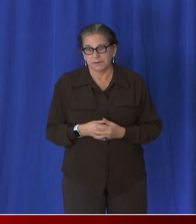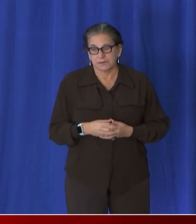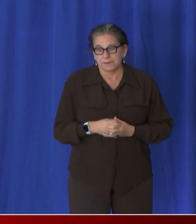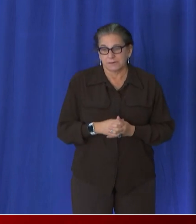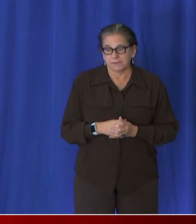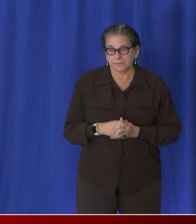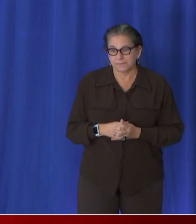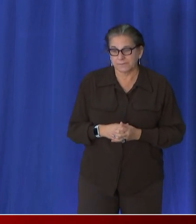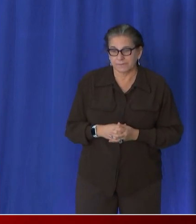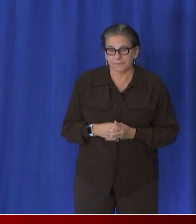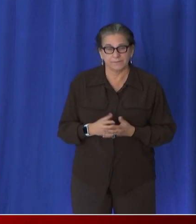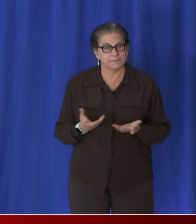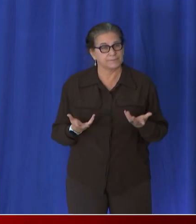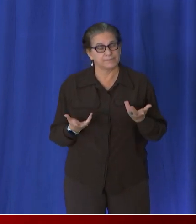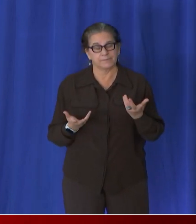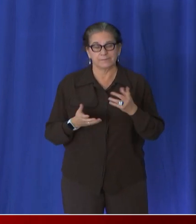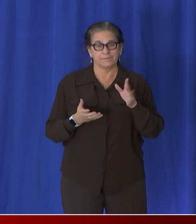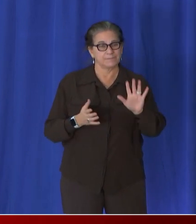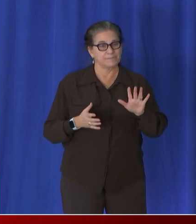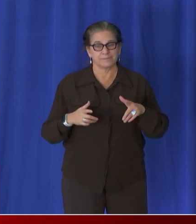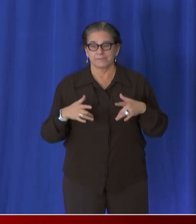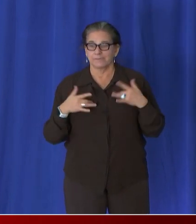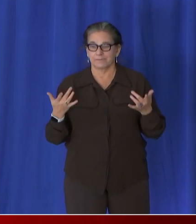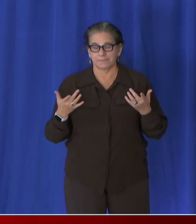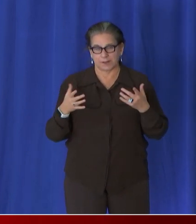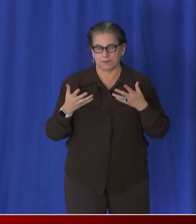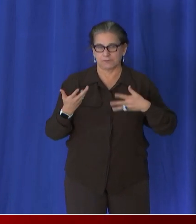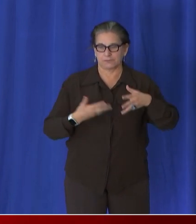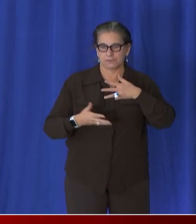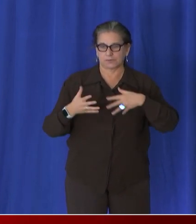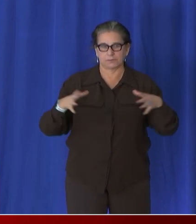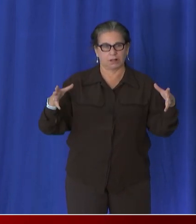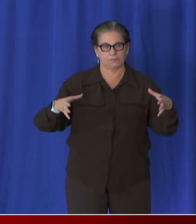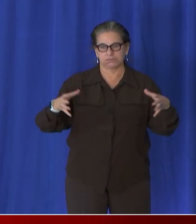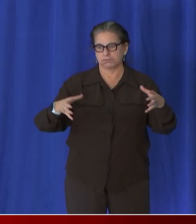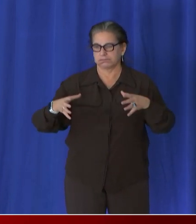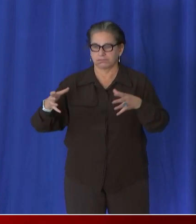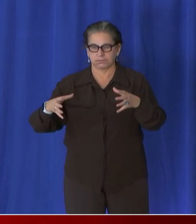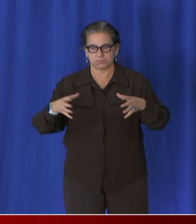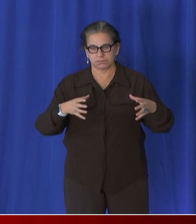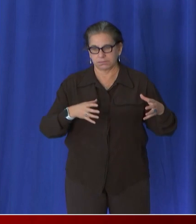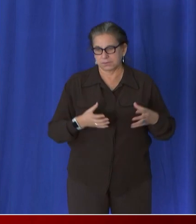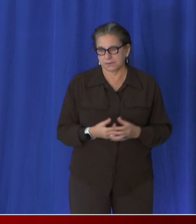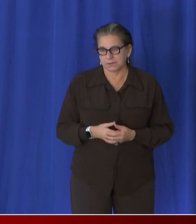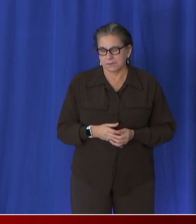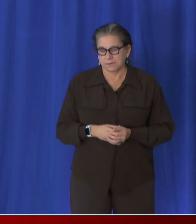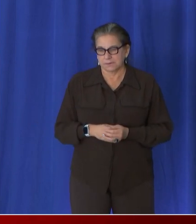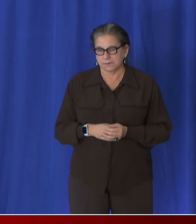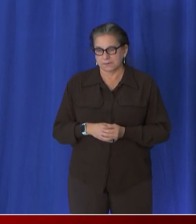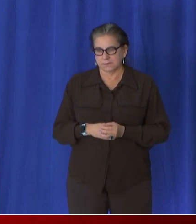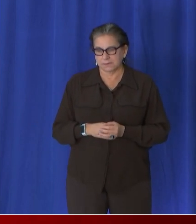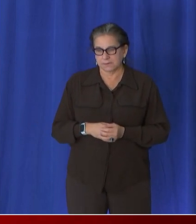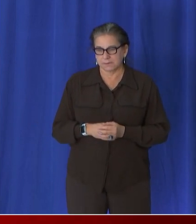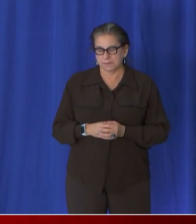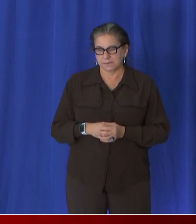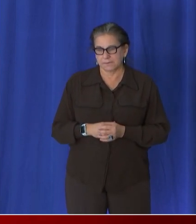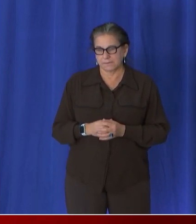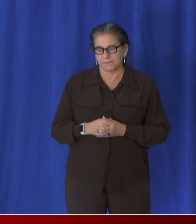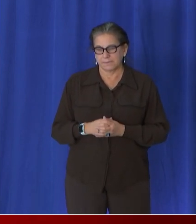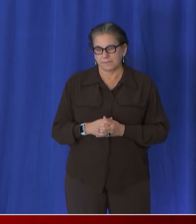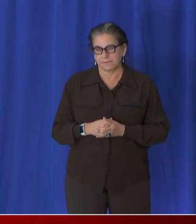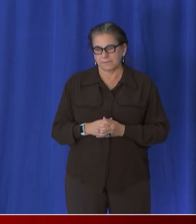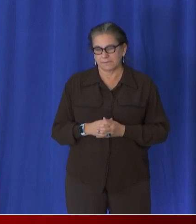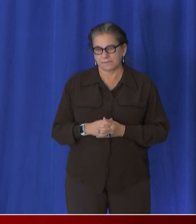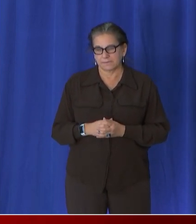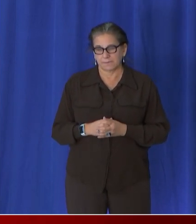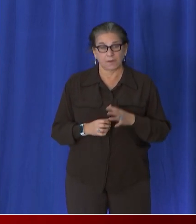whether that, we know that Christmas is coming up, we know that New Year's is coming up, but want people to consider, wearing masks,